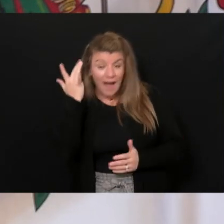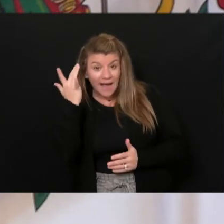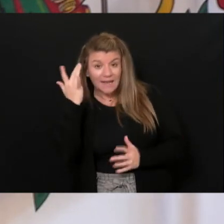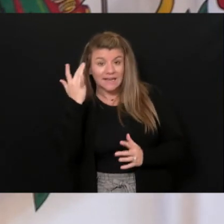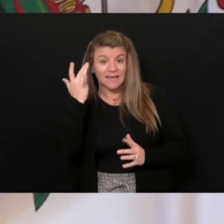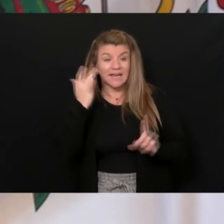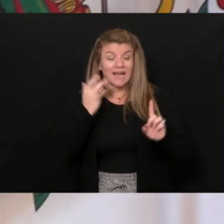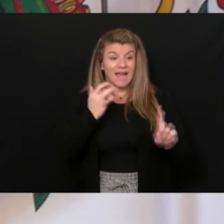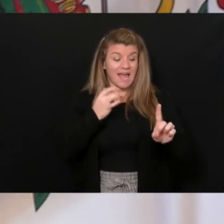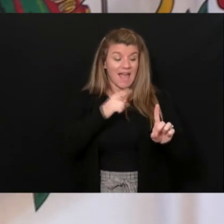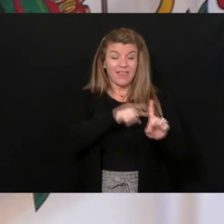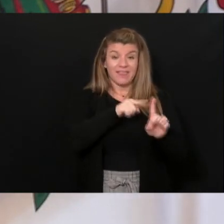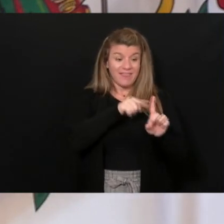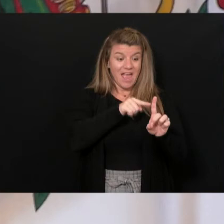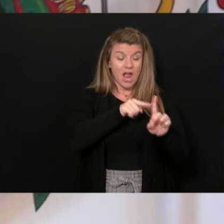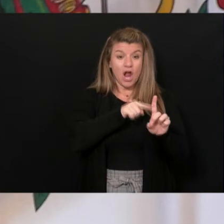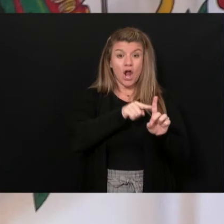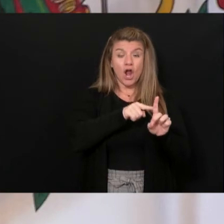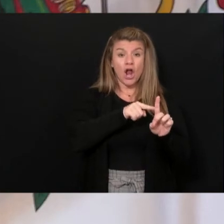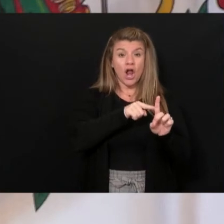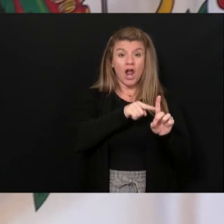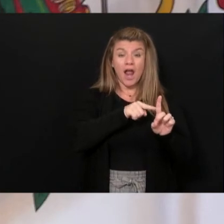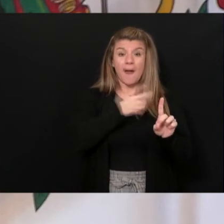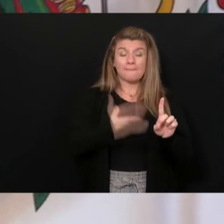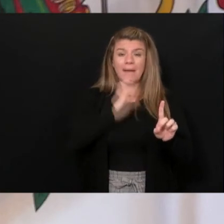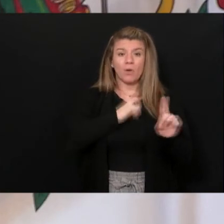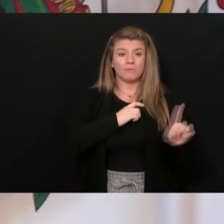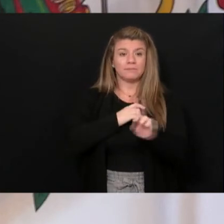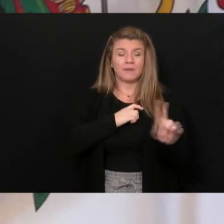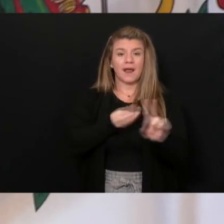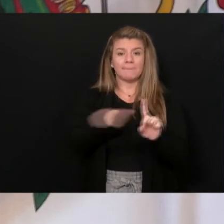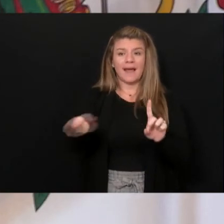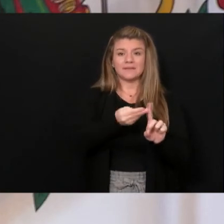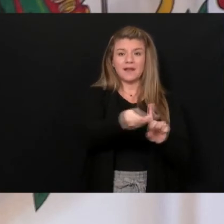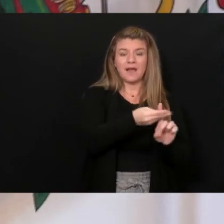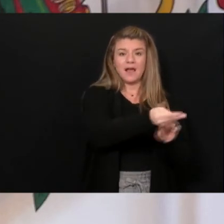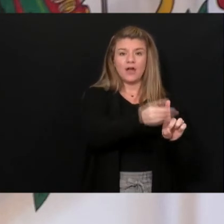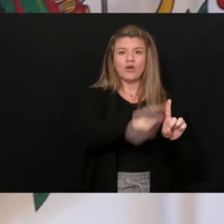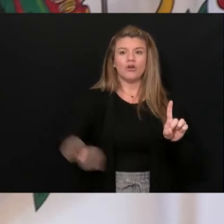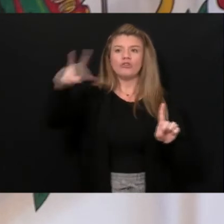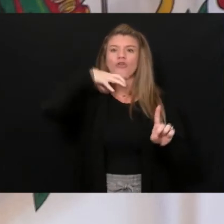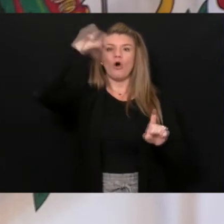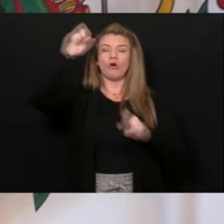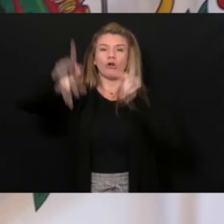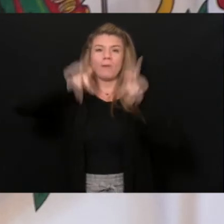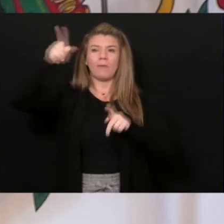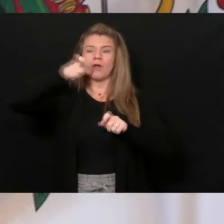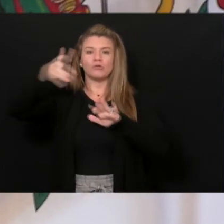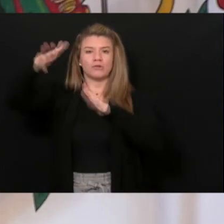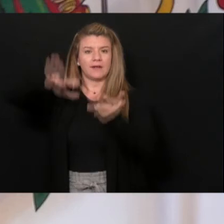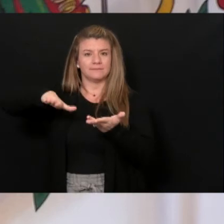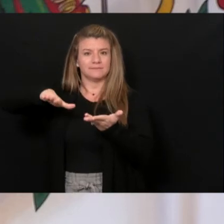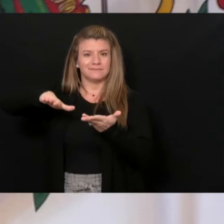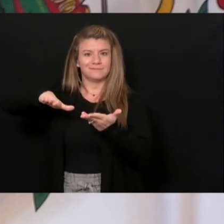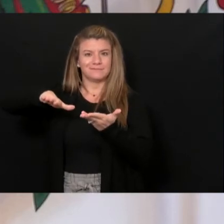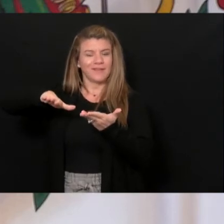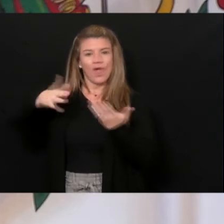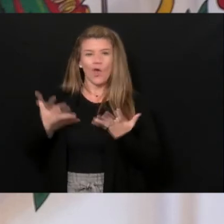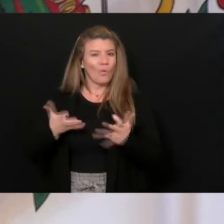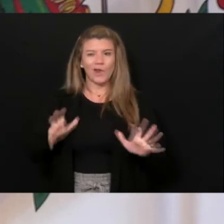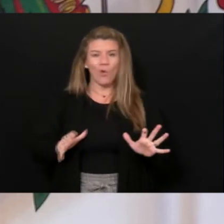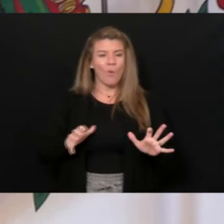are the ones that are dying, but the younger people may very well be running around carrying this like crazy and infecting our elderly,